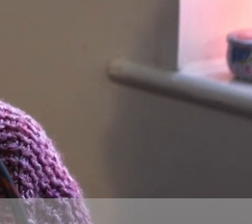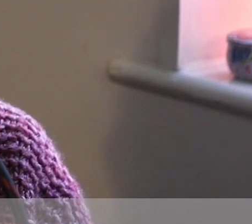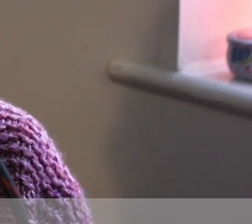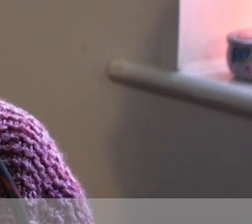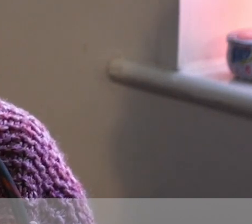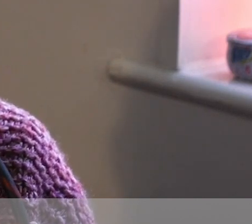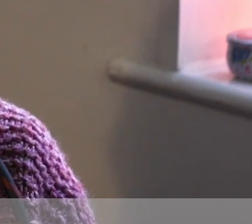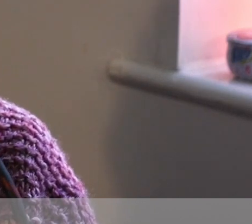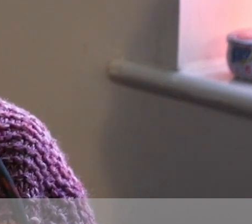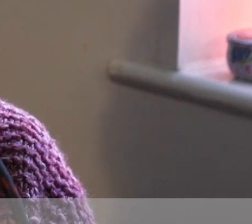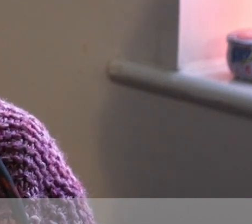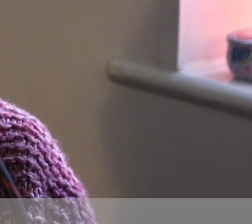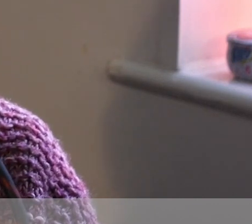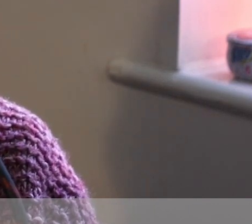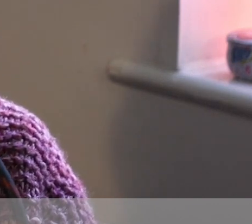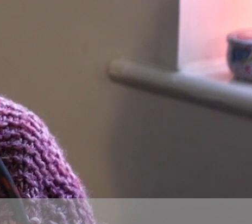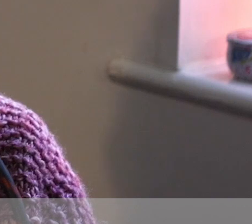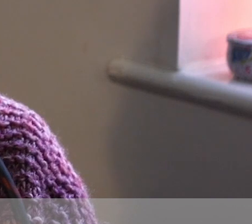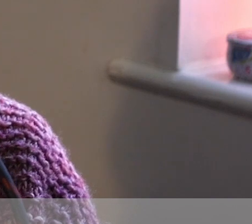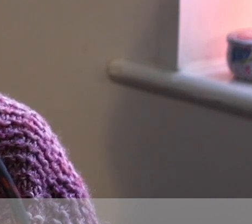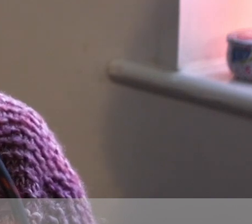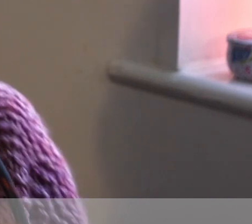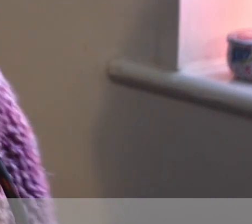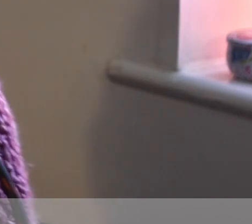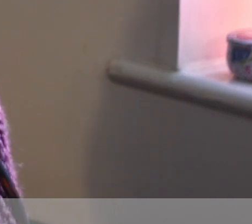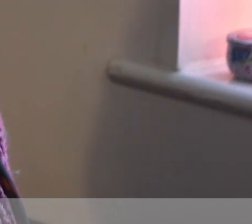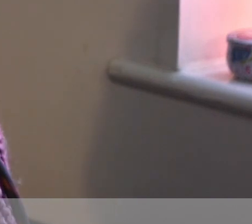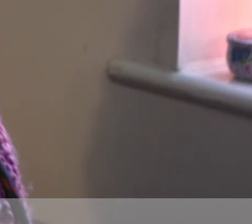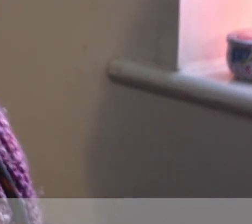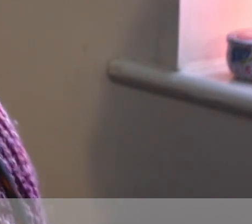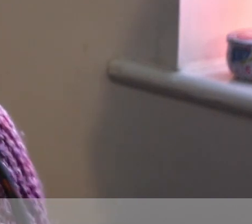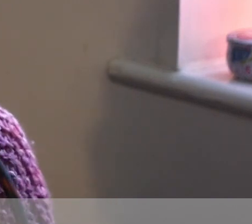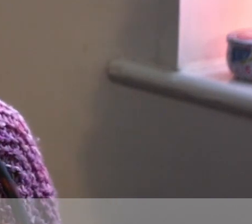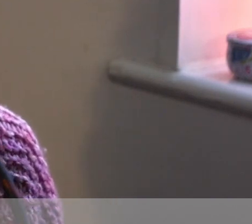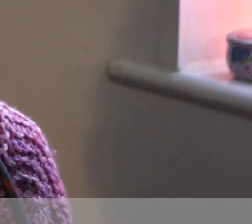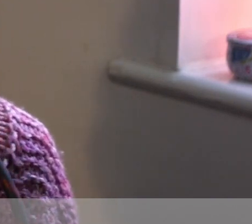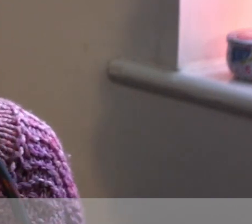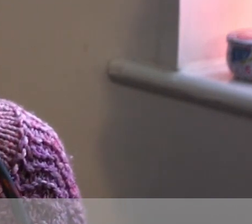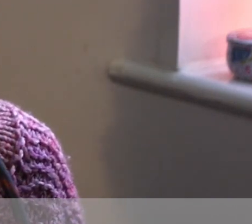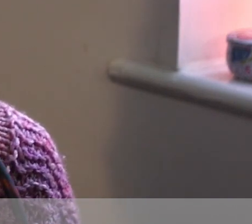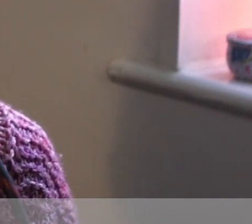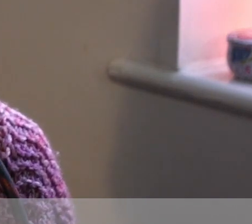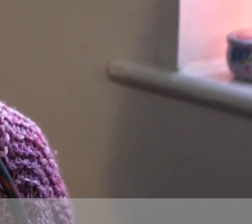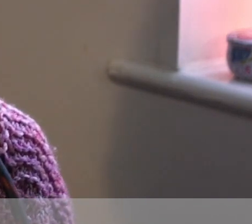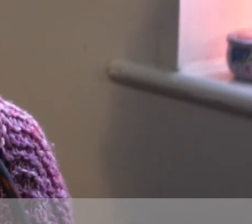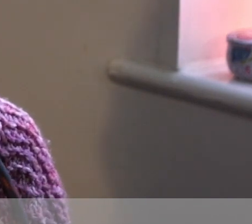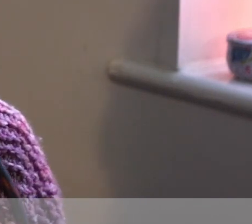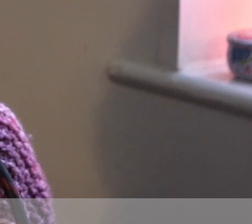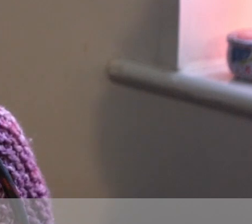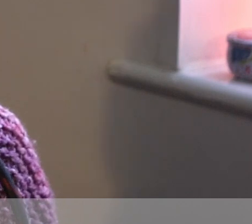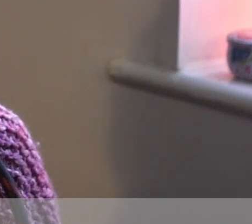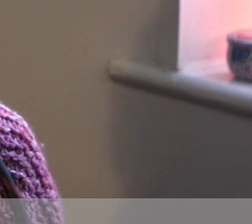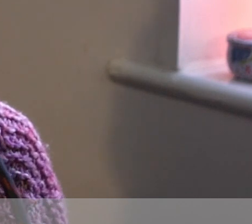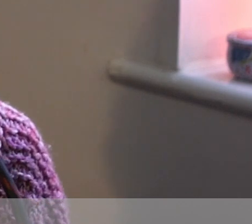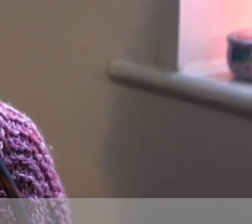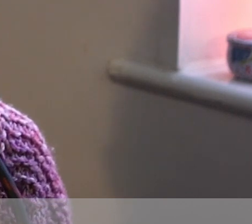overtone. Like mystics see faces in flames they wish to have the courage to join and pray they never will. Something moves